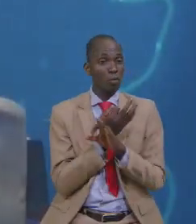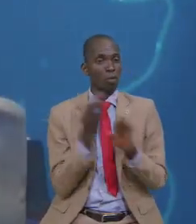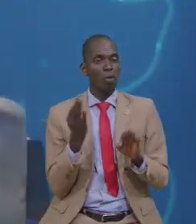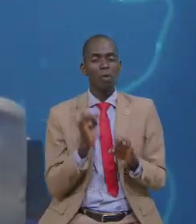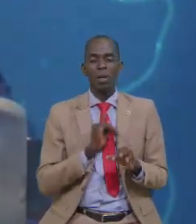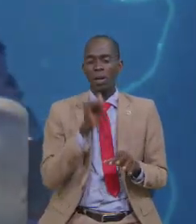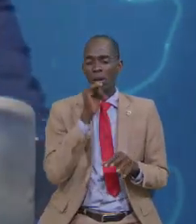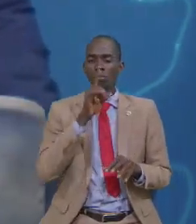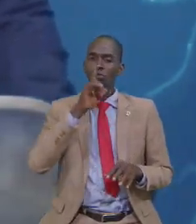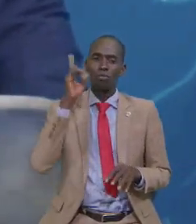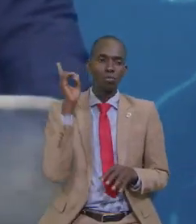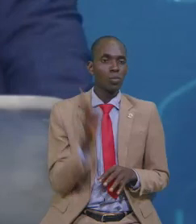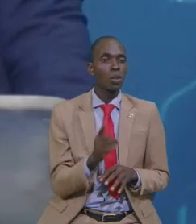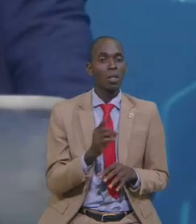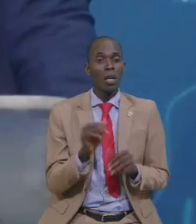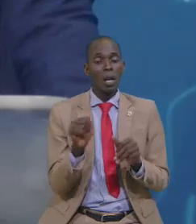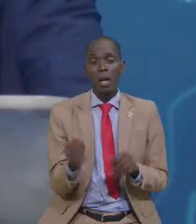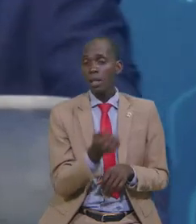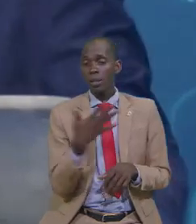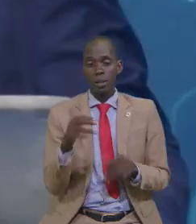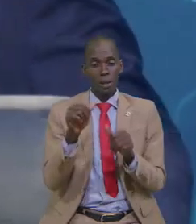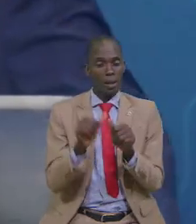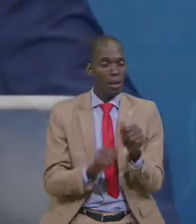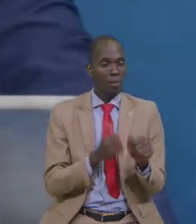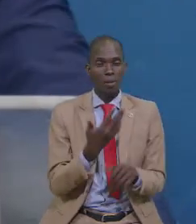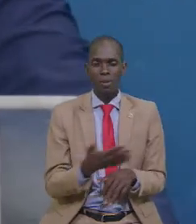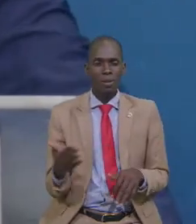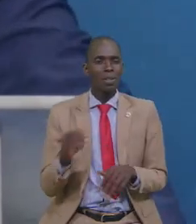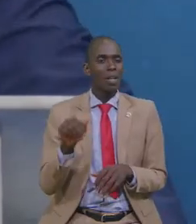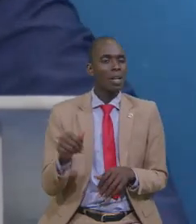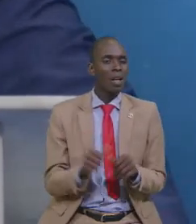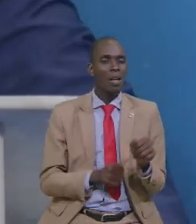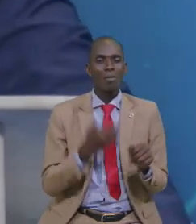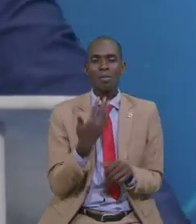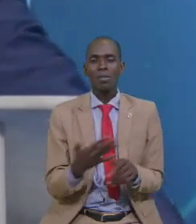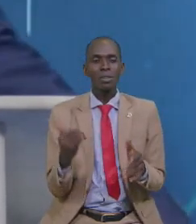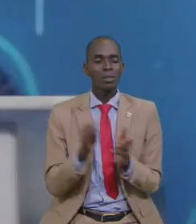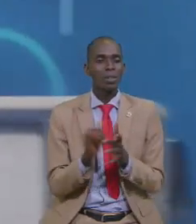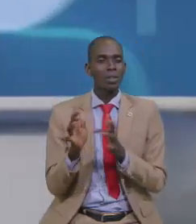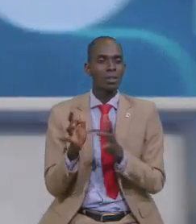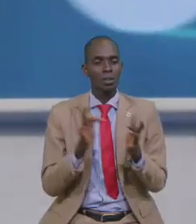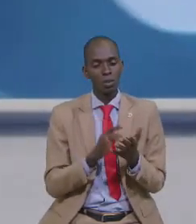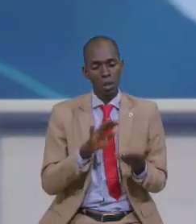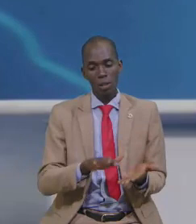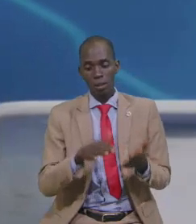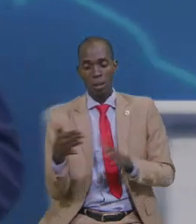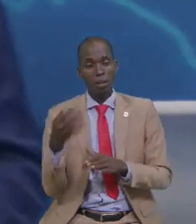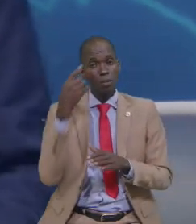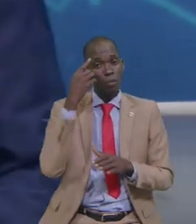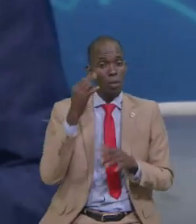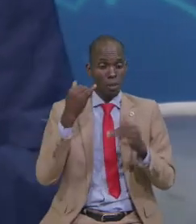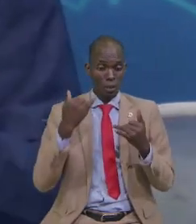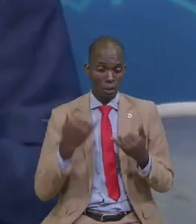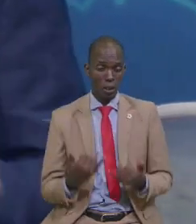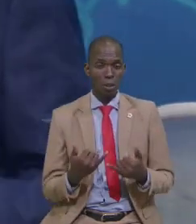and sure. Anything, everything, everything that Jesus died for, now